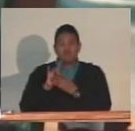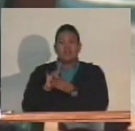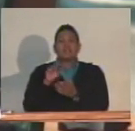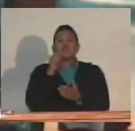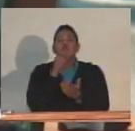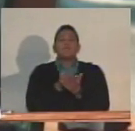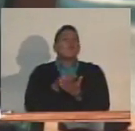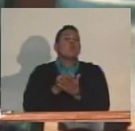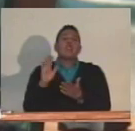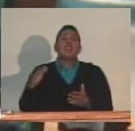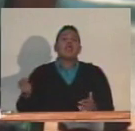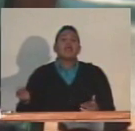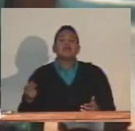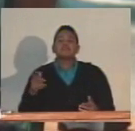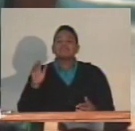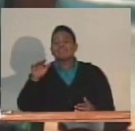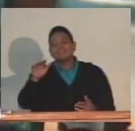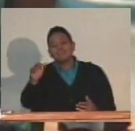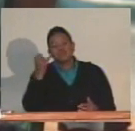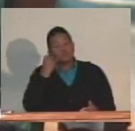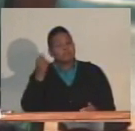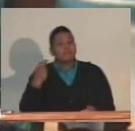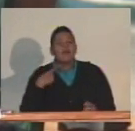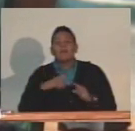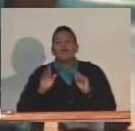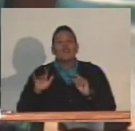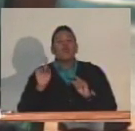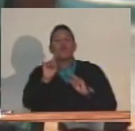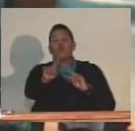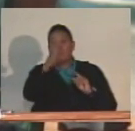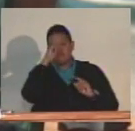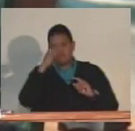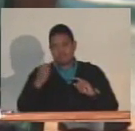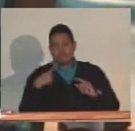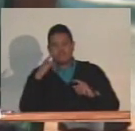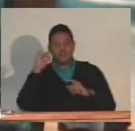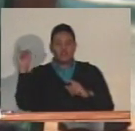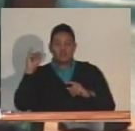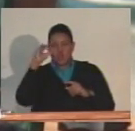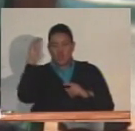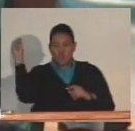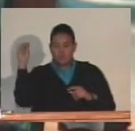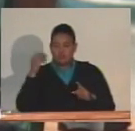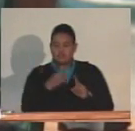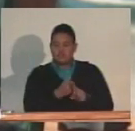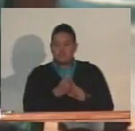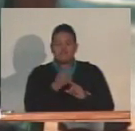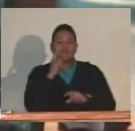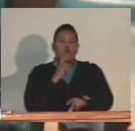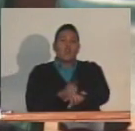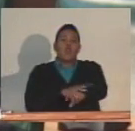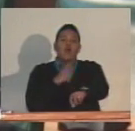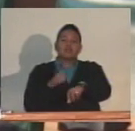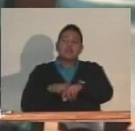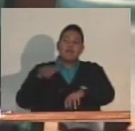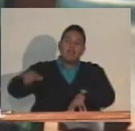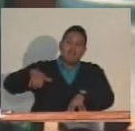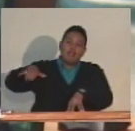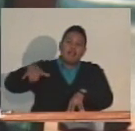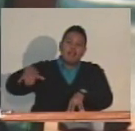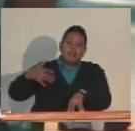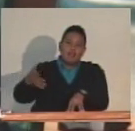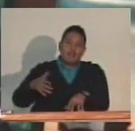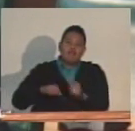unclaimed monies that are on the books of insurance companies for long periods of time.